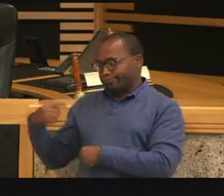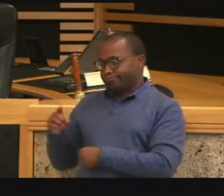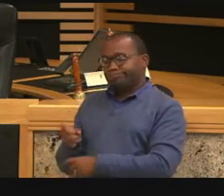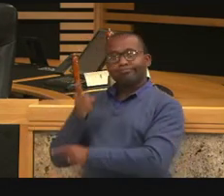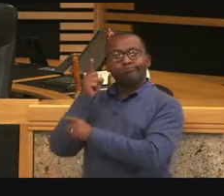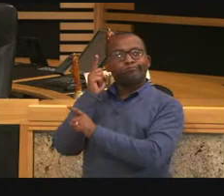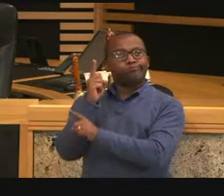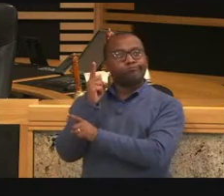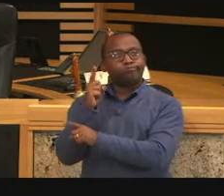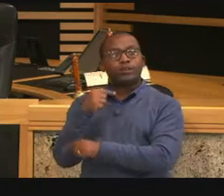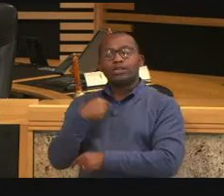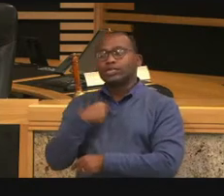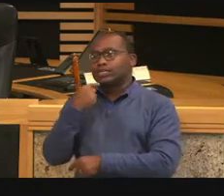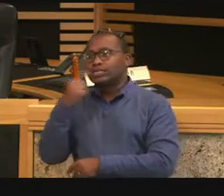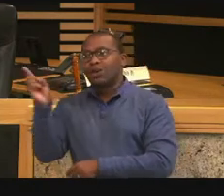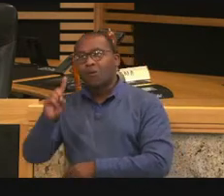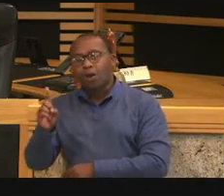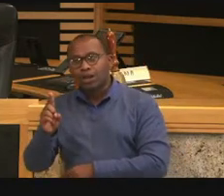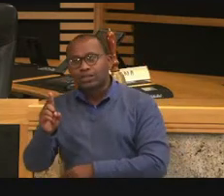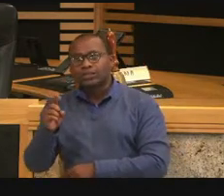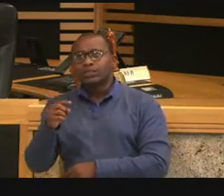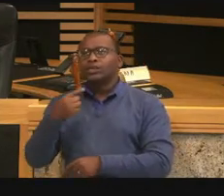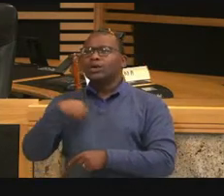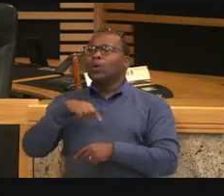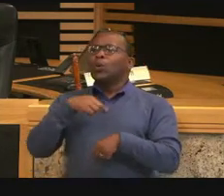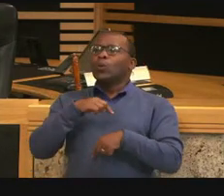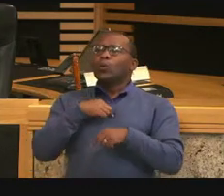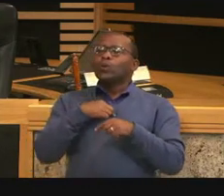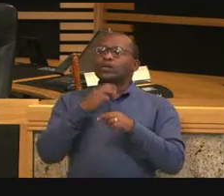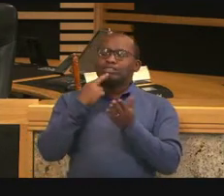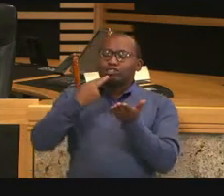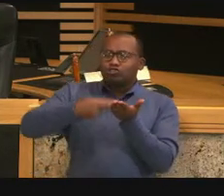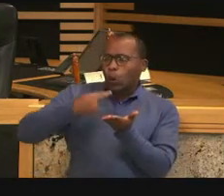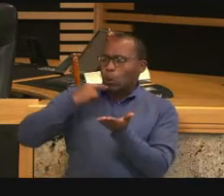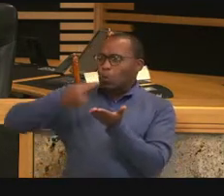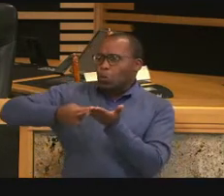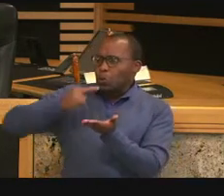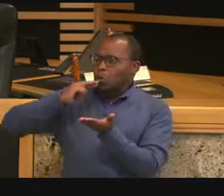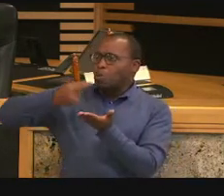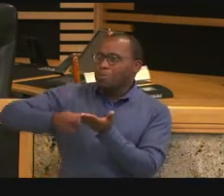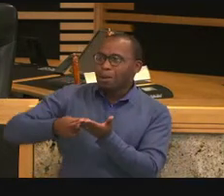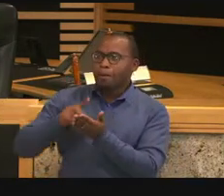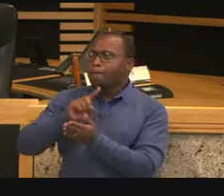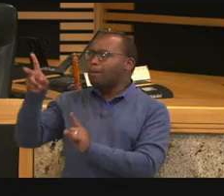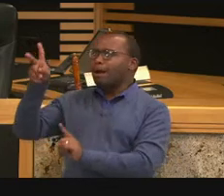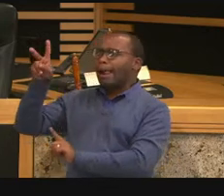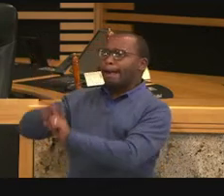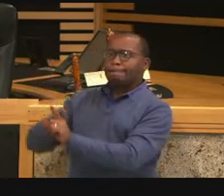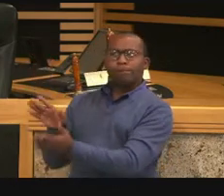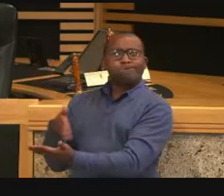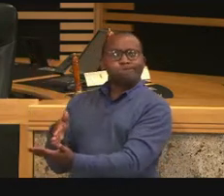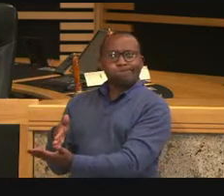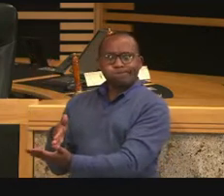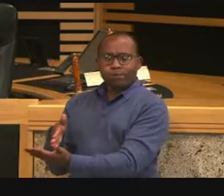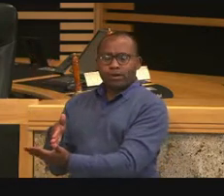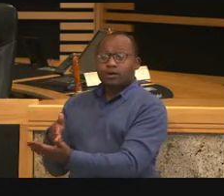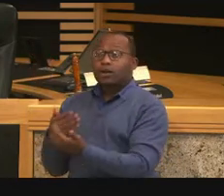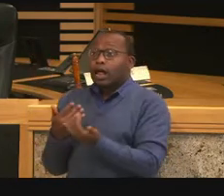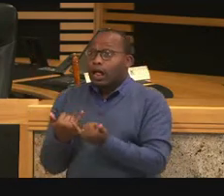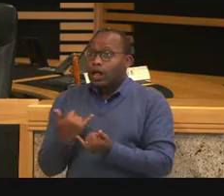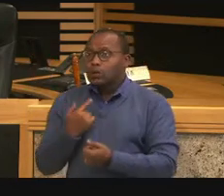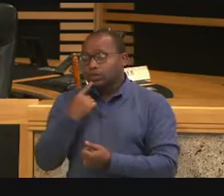those resolutions were not implemented. We may understand, Chair, that for the general school